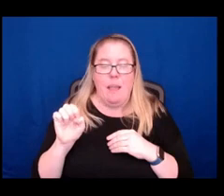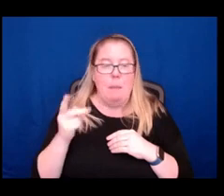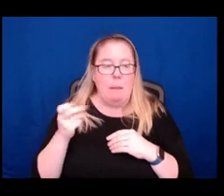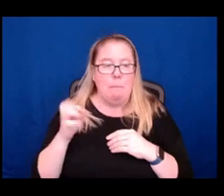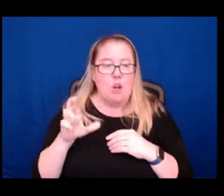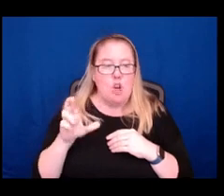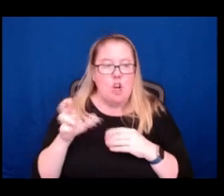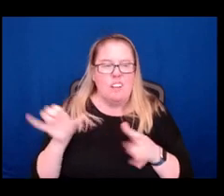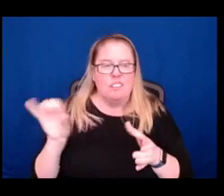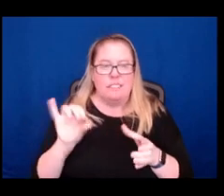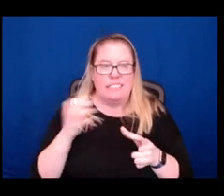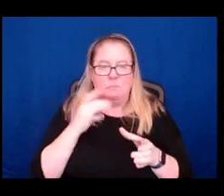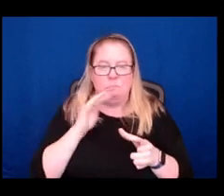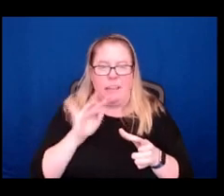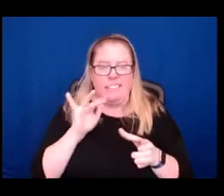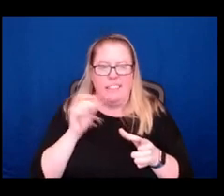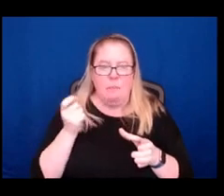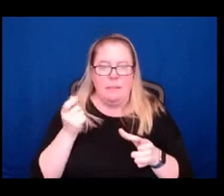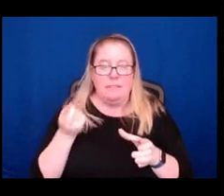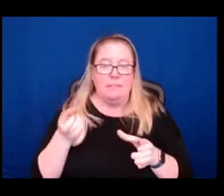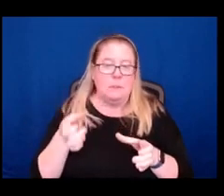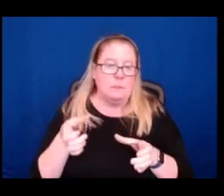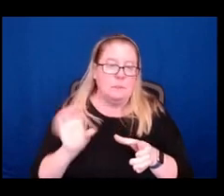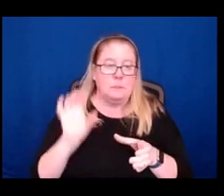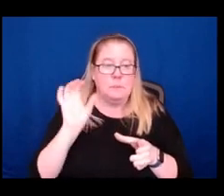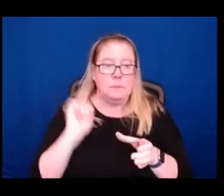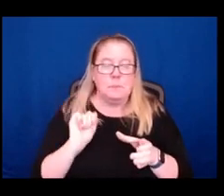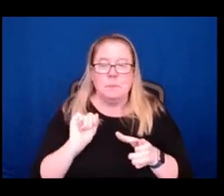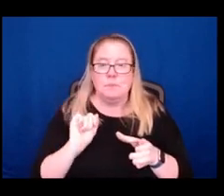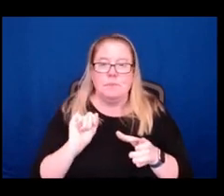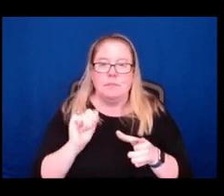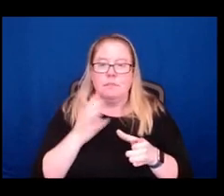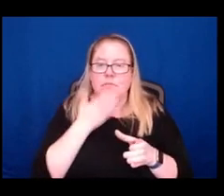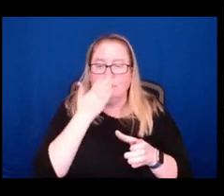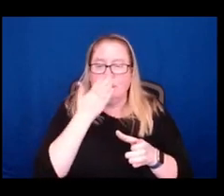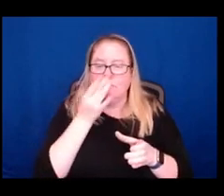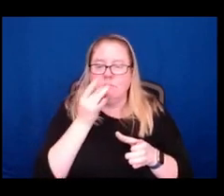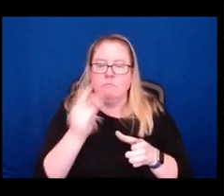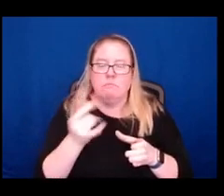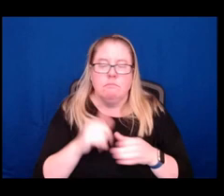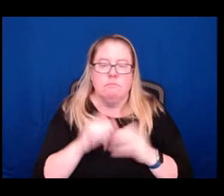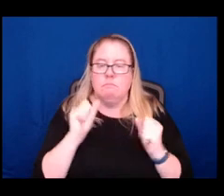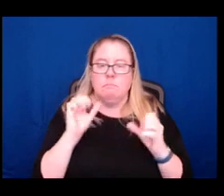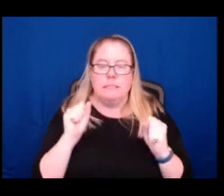But this is smelling so right right now.